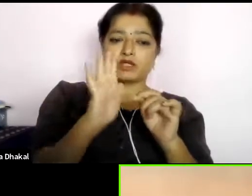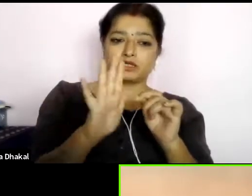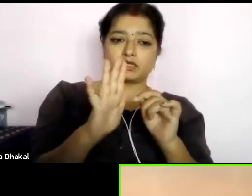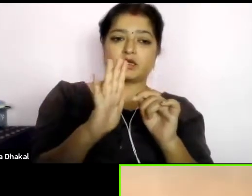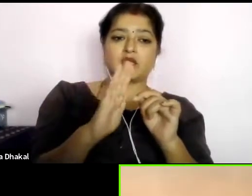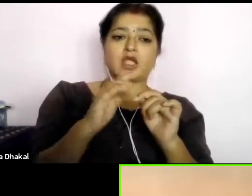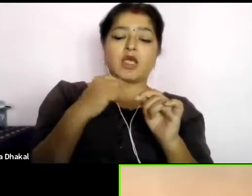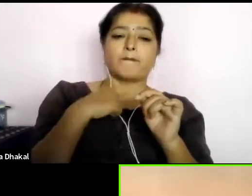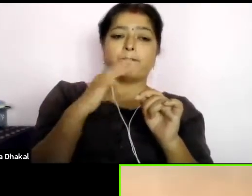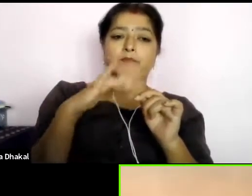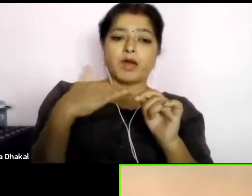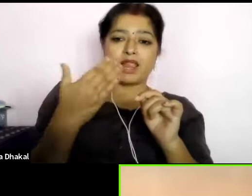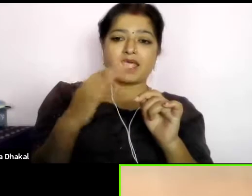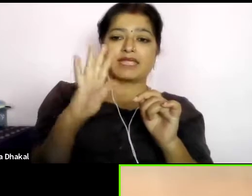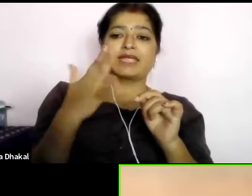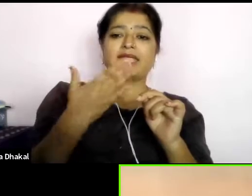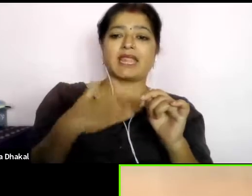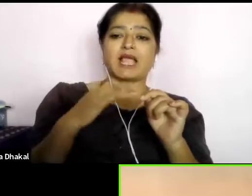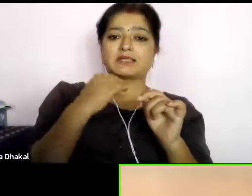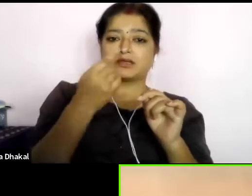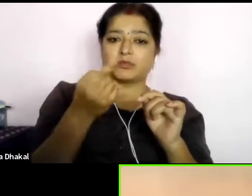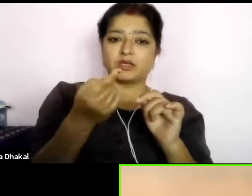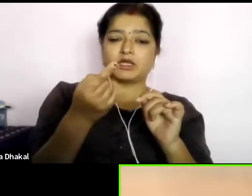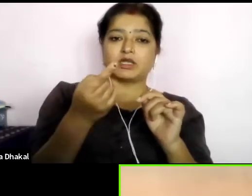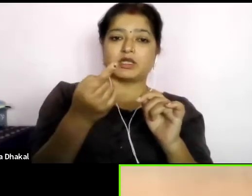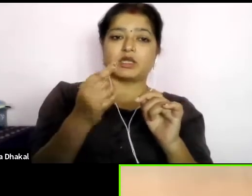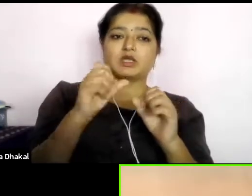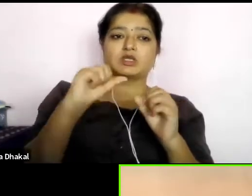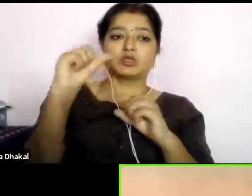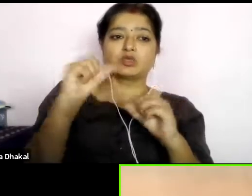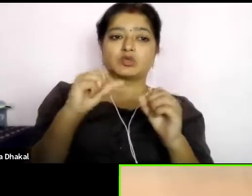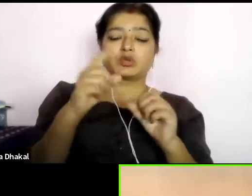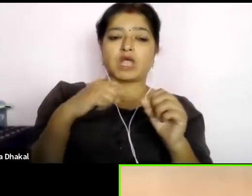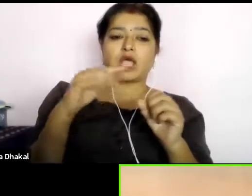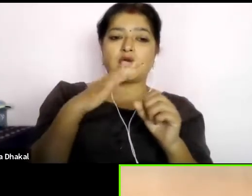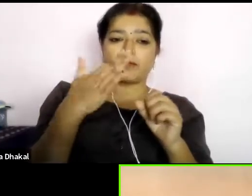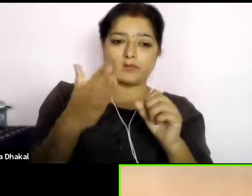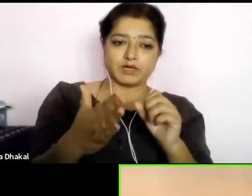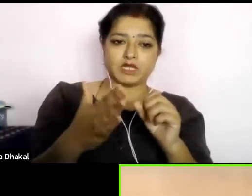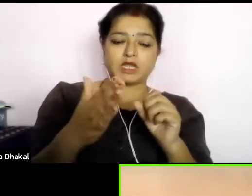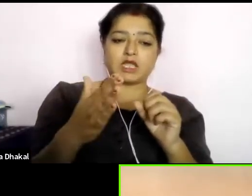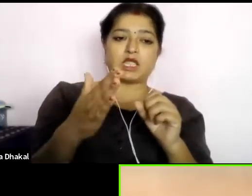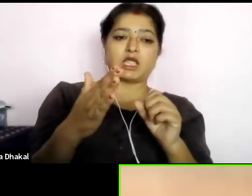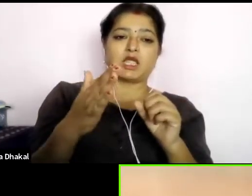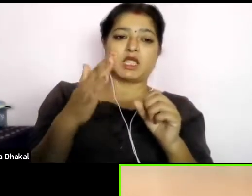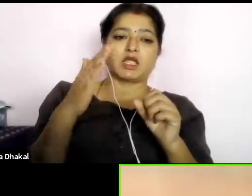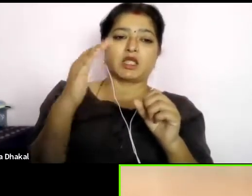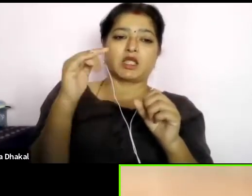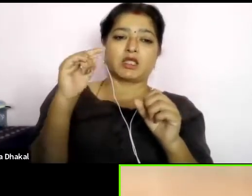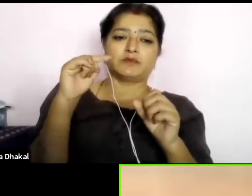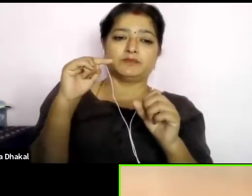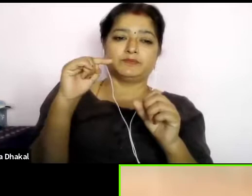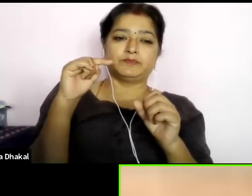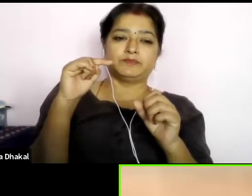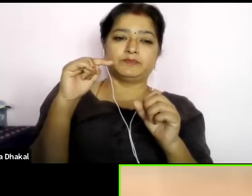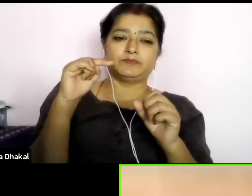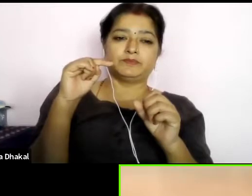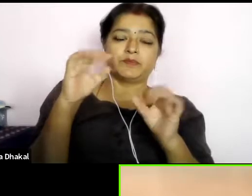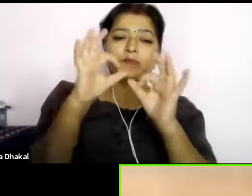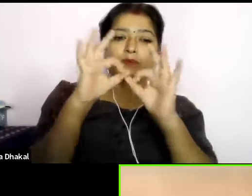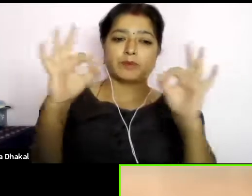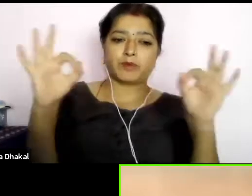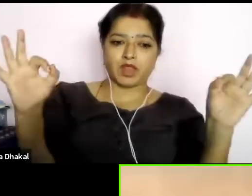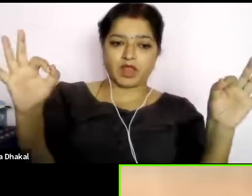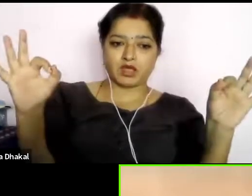intersectional approach related with gender, disability, and other marginalized identities have still